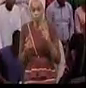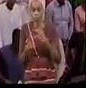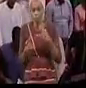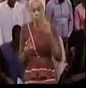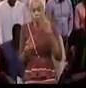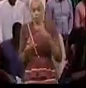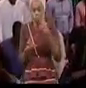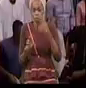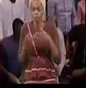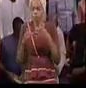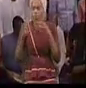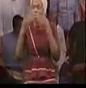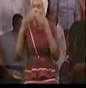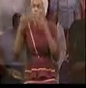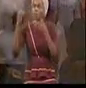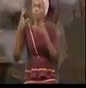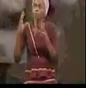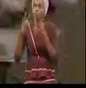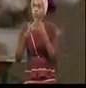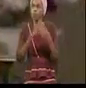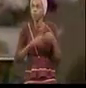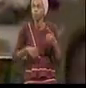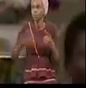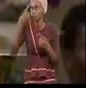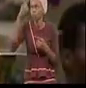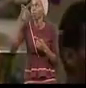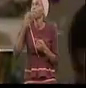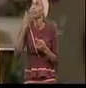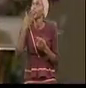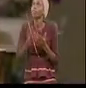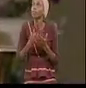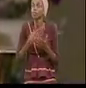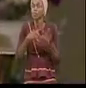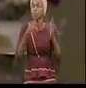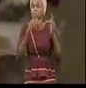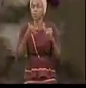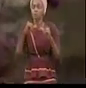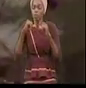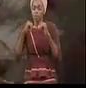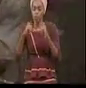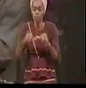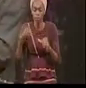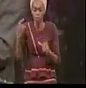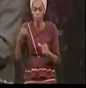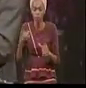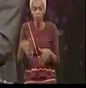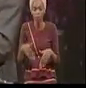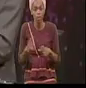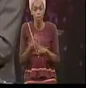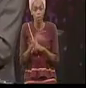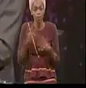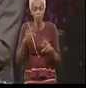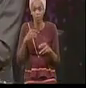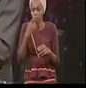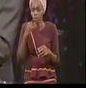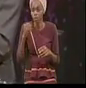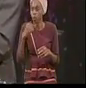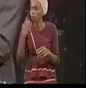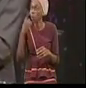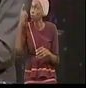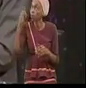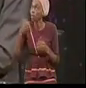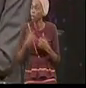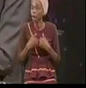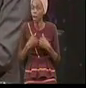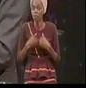is good, for his mercy endureth forever. Let the redeemed of the Lord say so, whom he hath redeemed